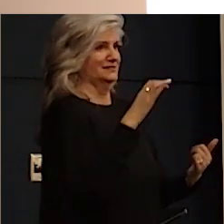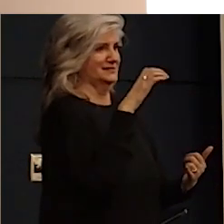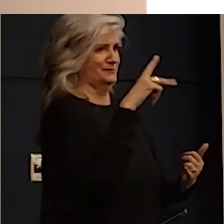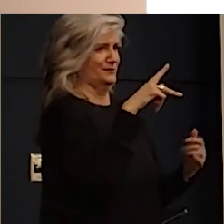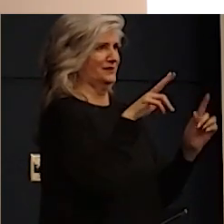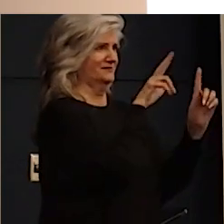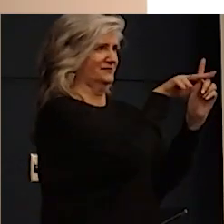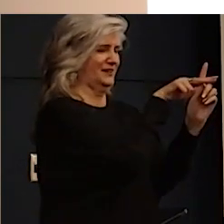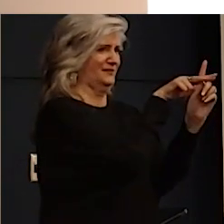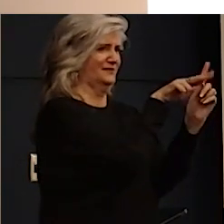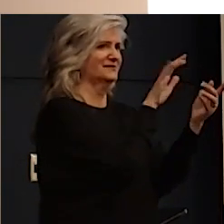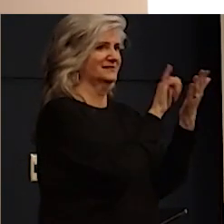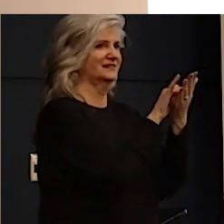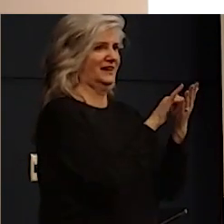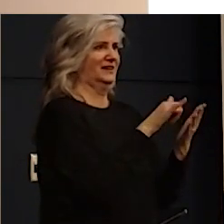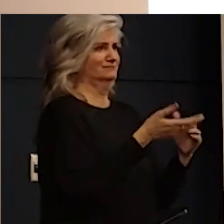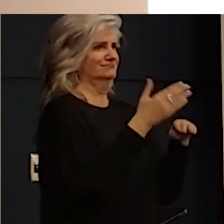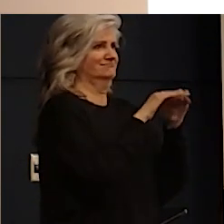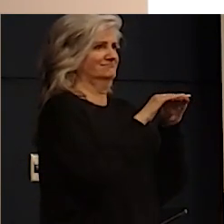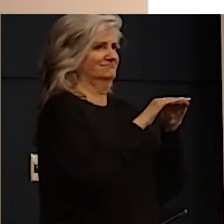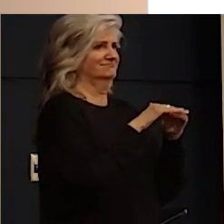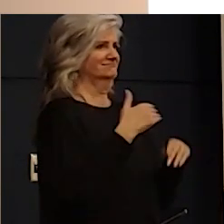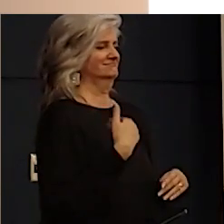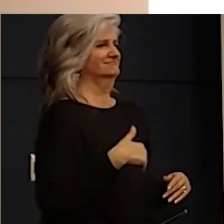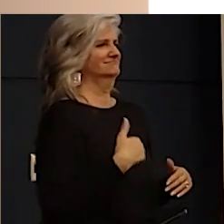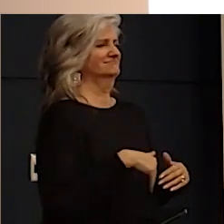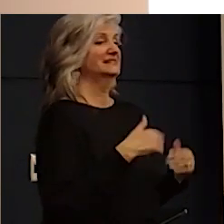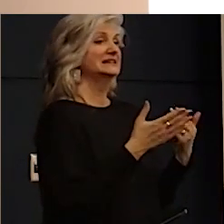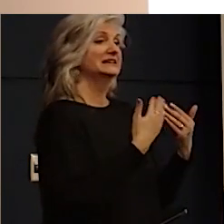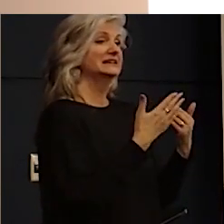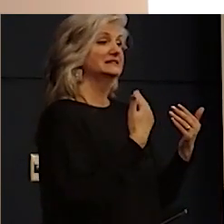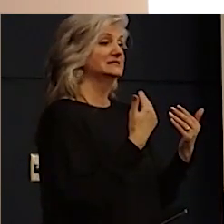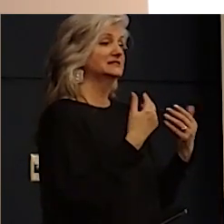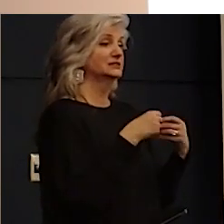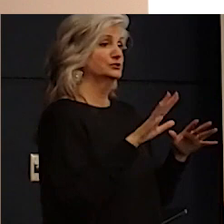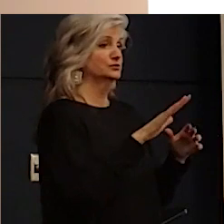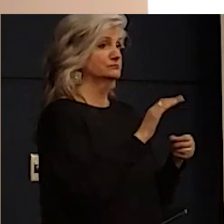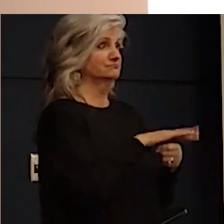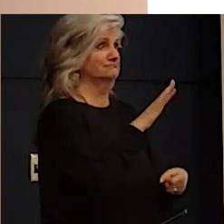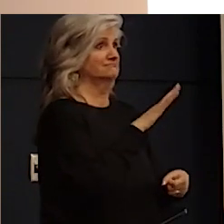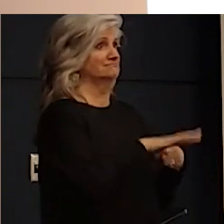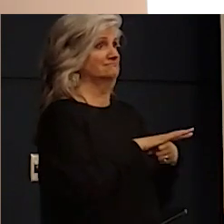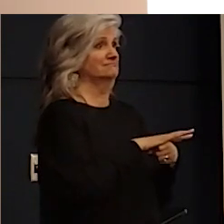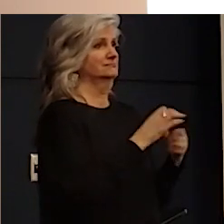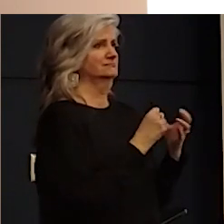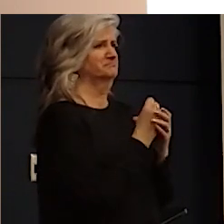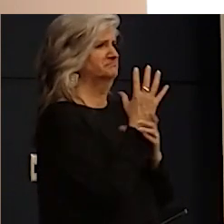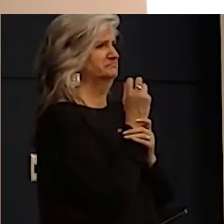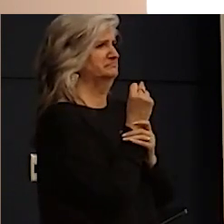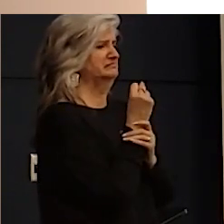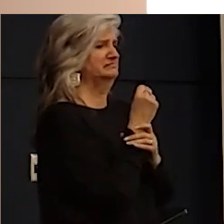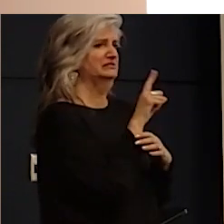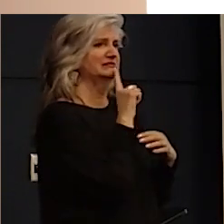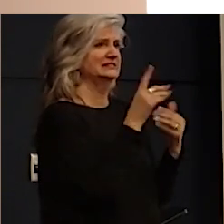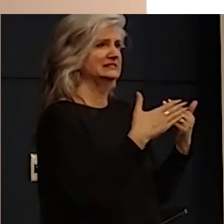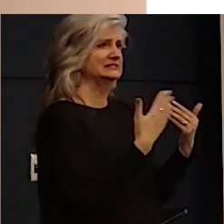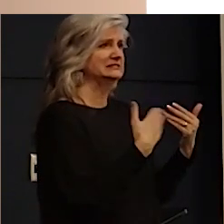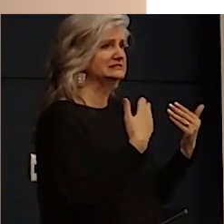this egregious of a bill increase proposal. So it's easy to lose your temper. It's easy to be really mad and